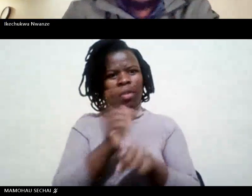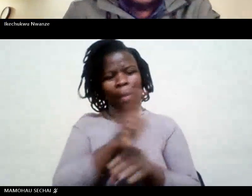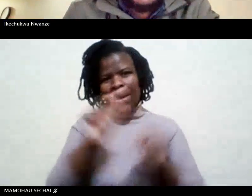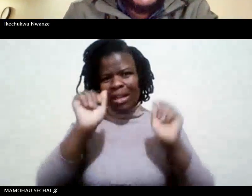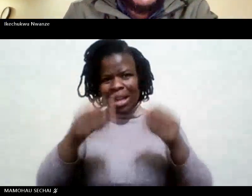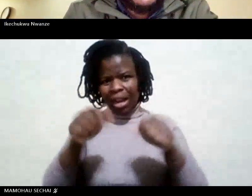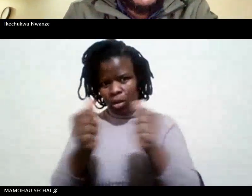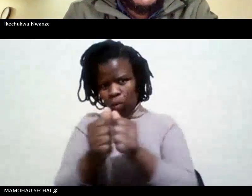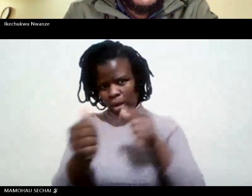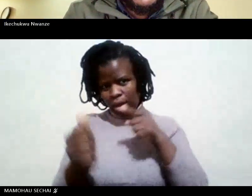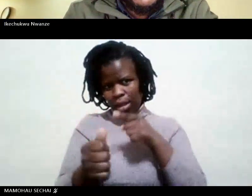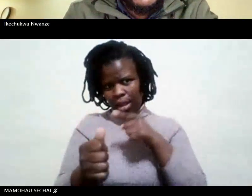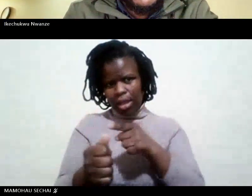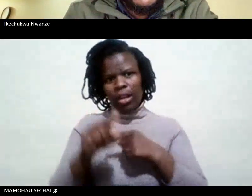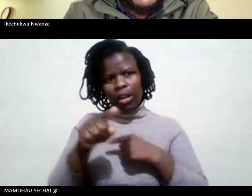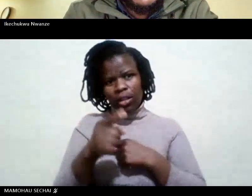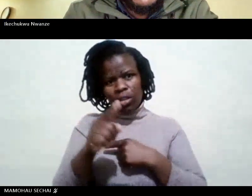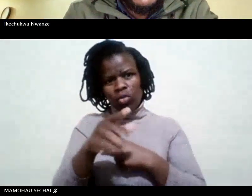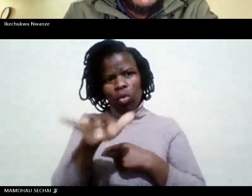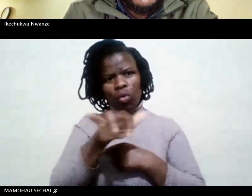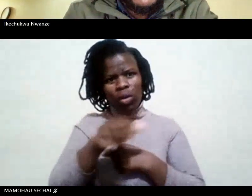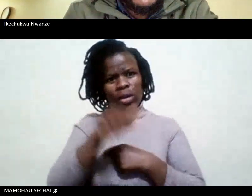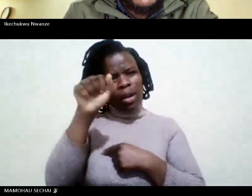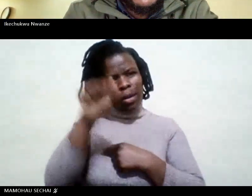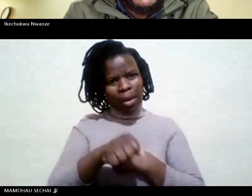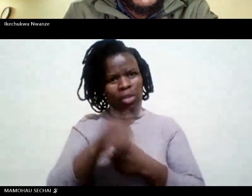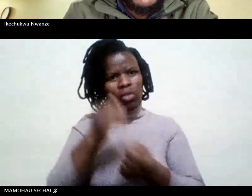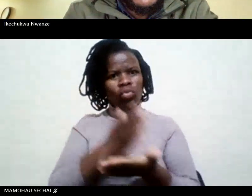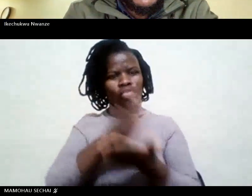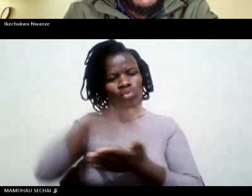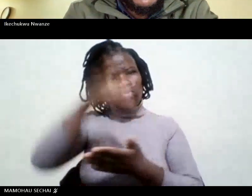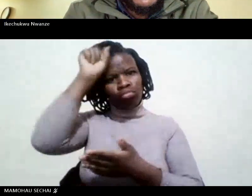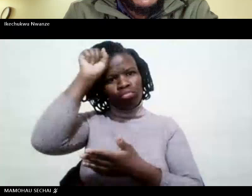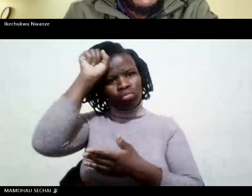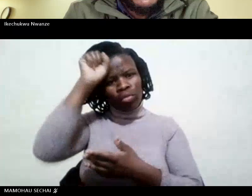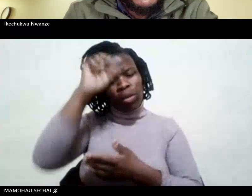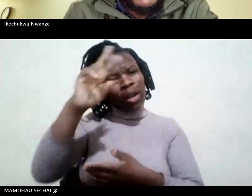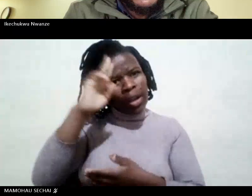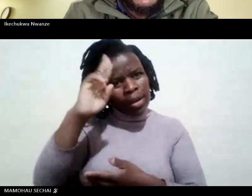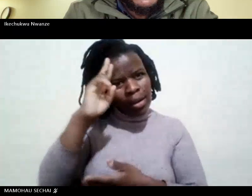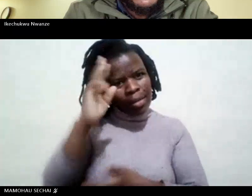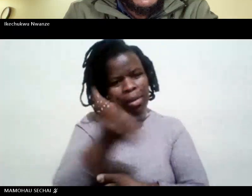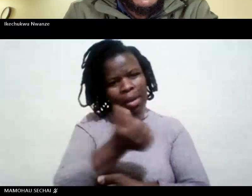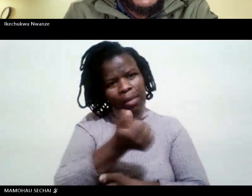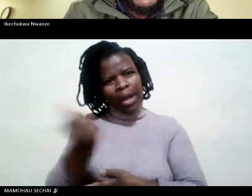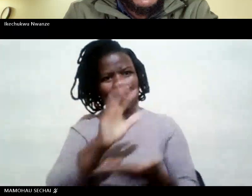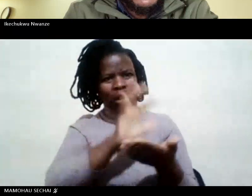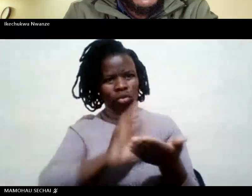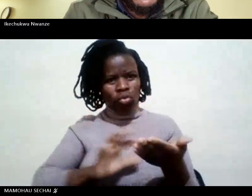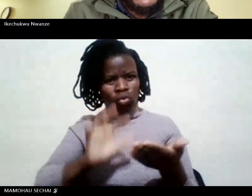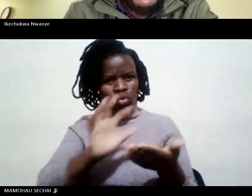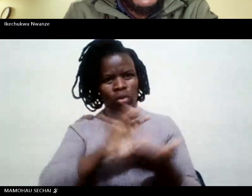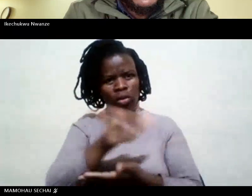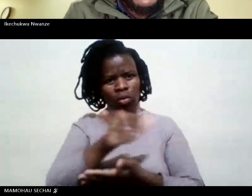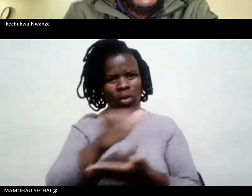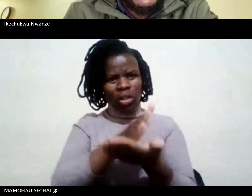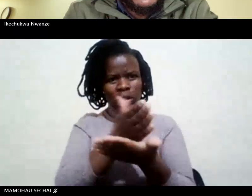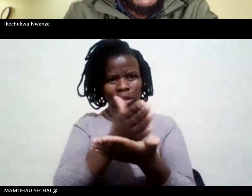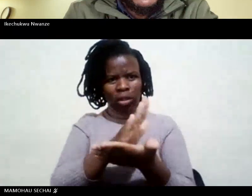we need to take into consideration. I remember in one of the scenarios that was shared with the development